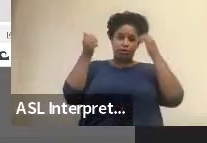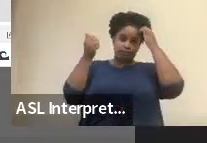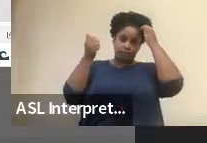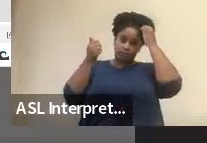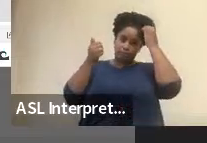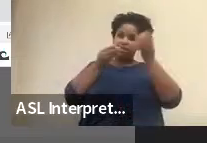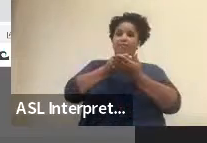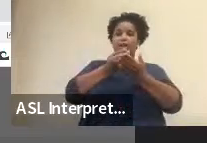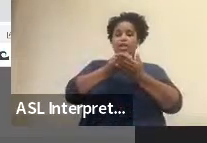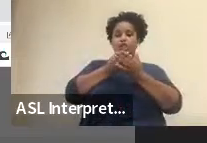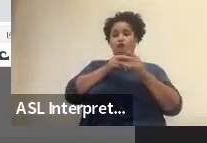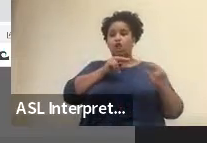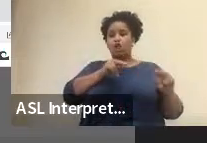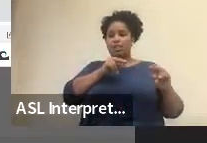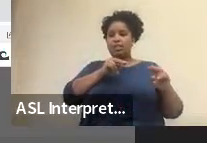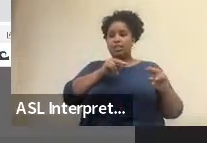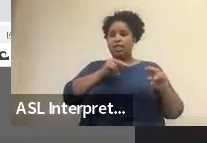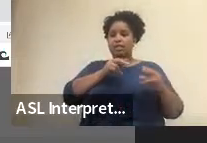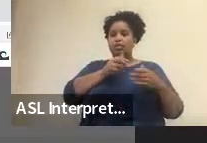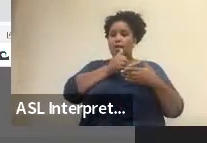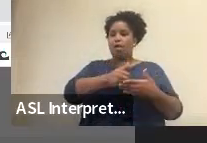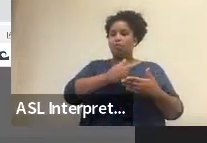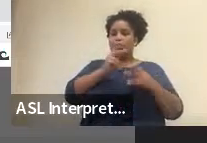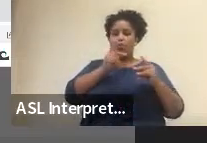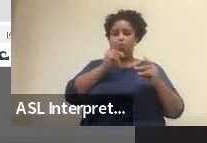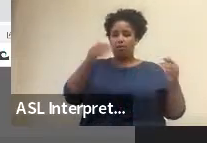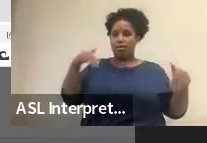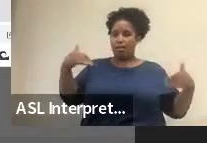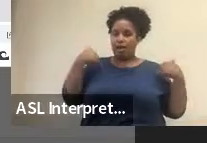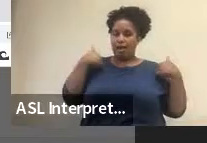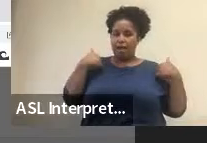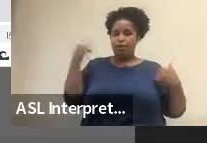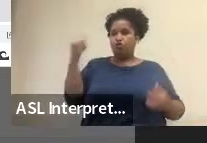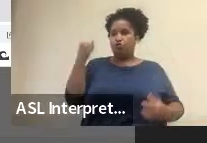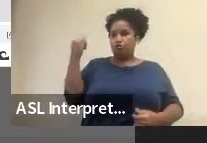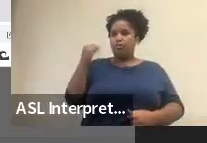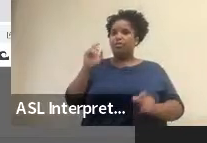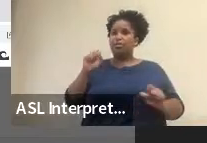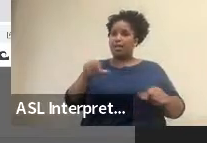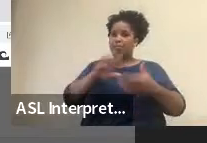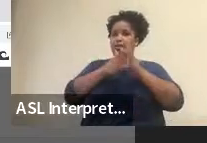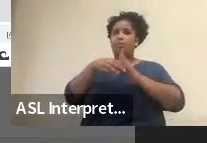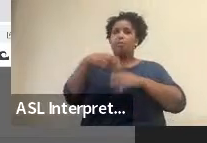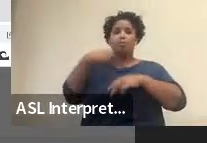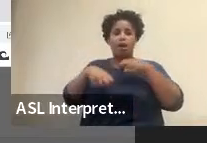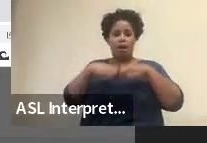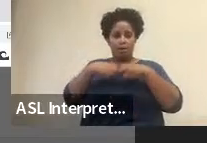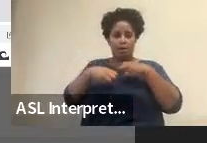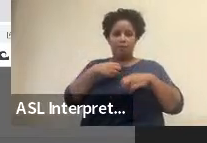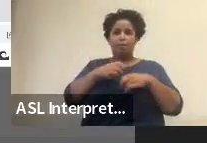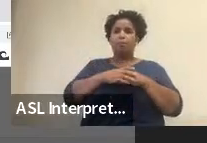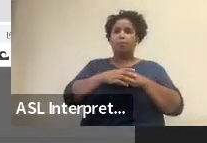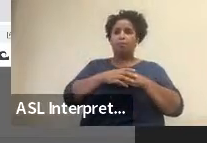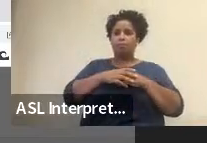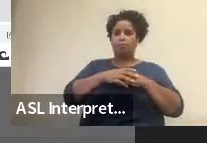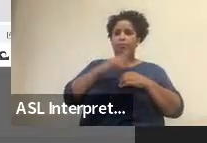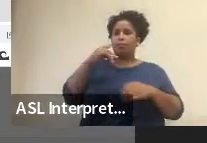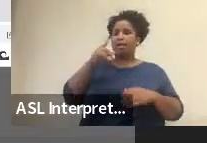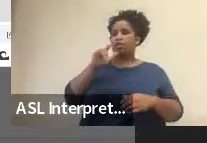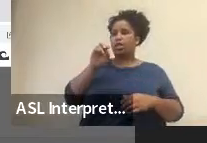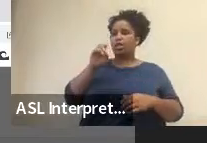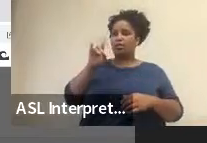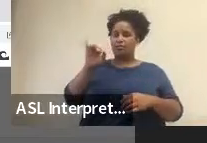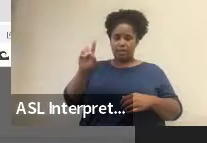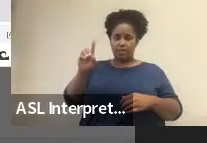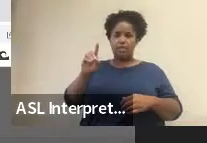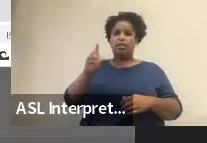funds are being looked at to help the uninsured. But yes, that could be a problem. And Paxlovid may